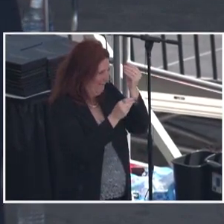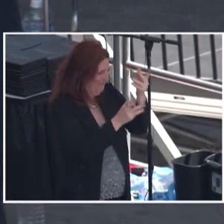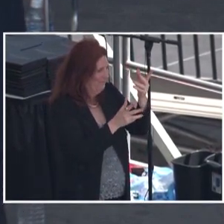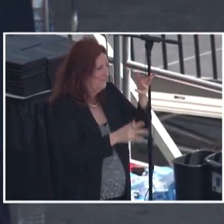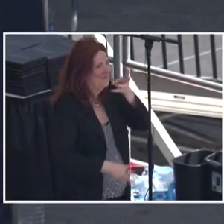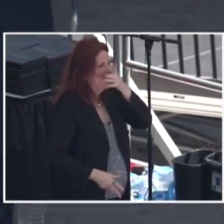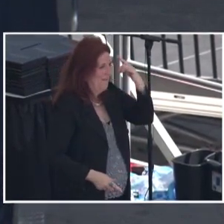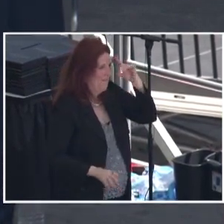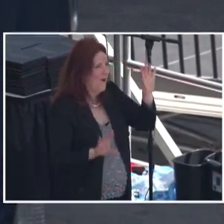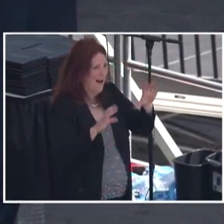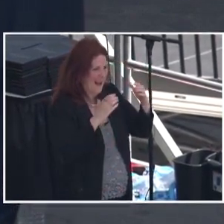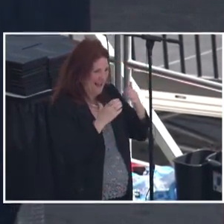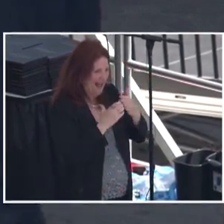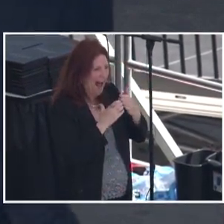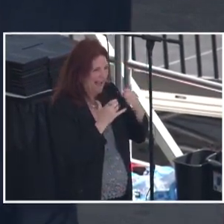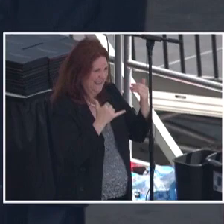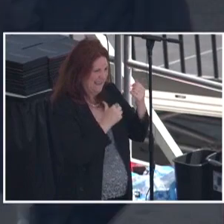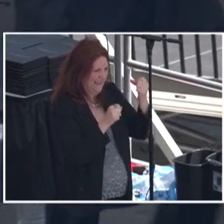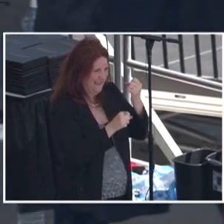2017.